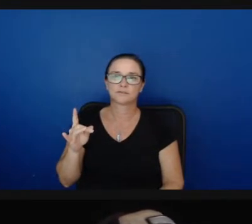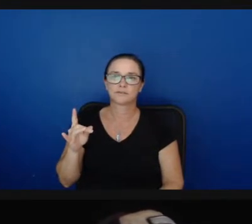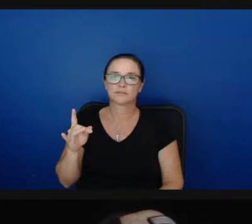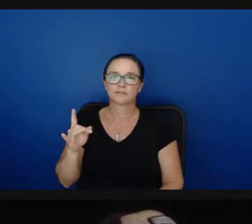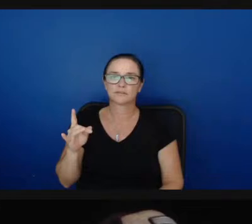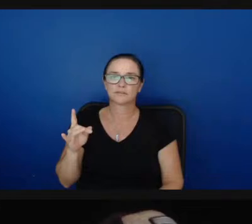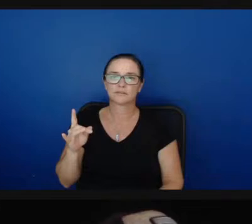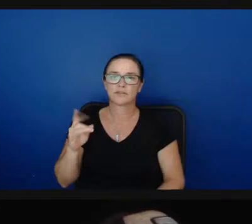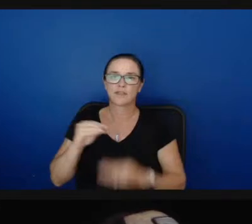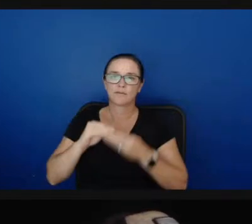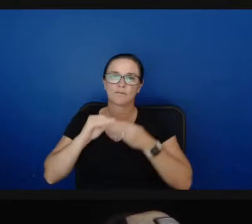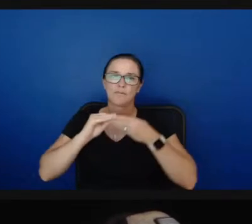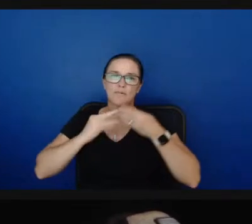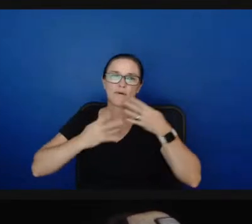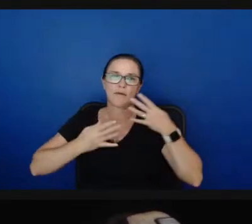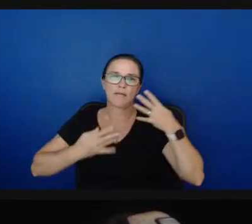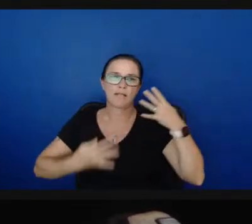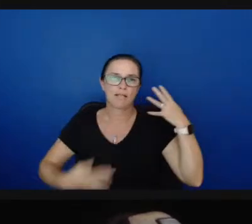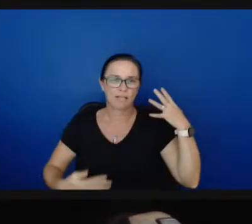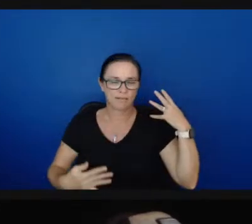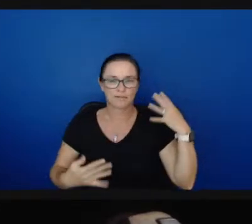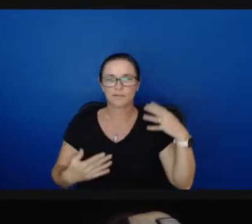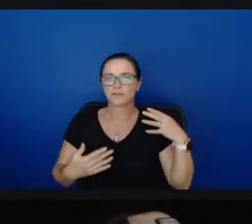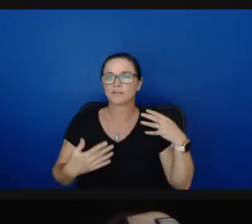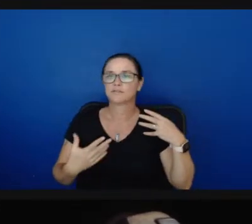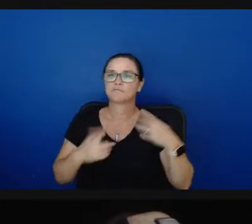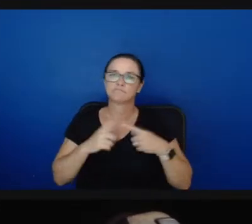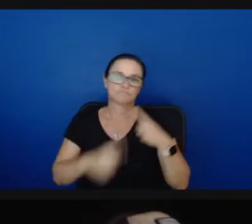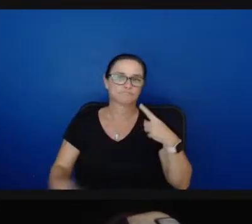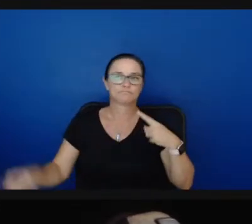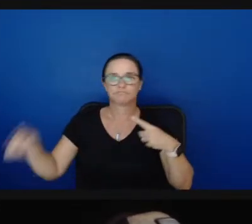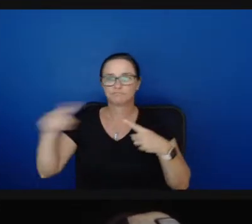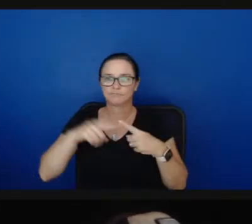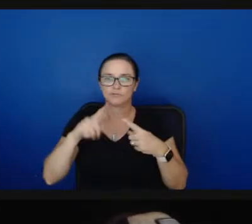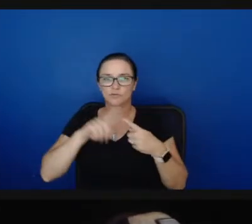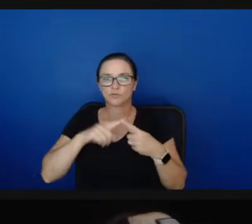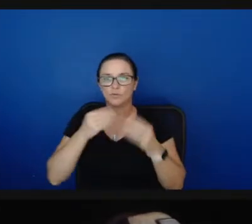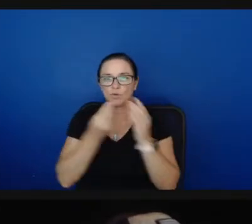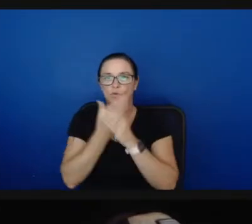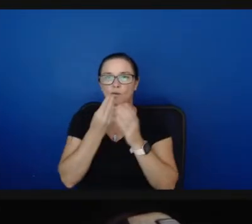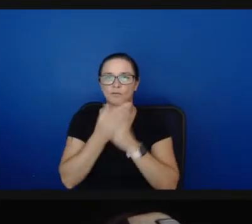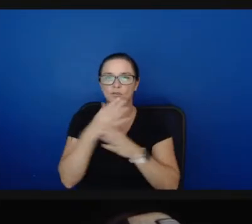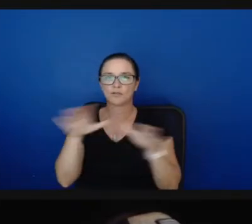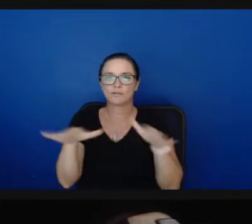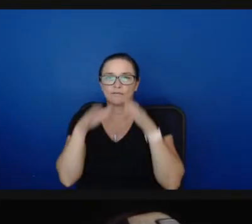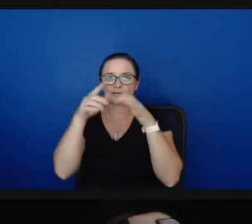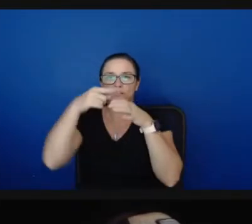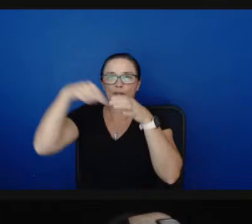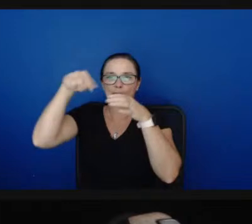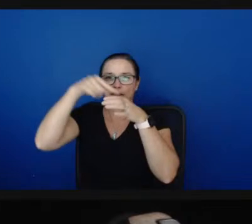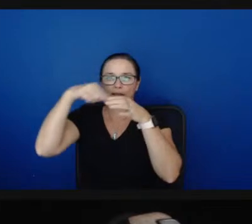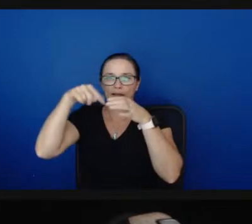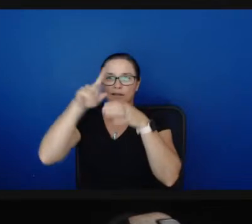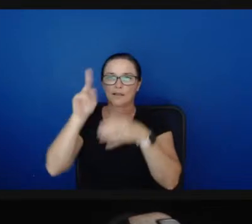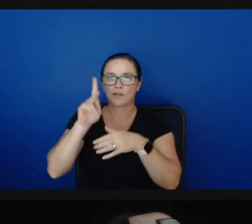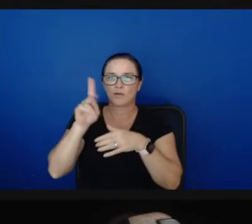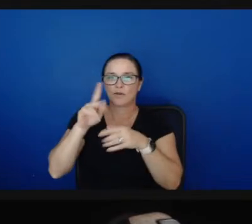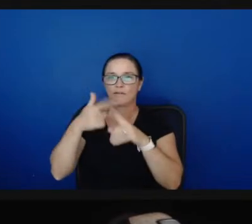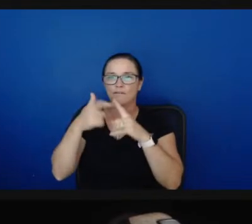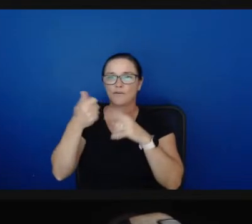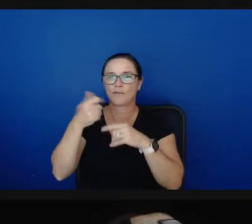And all that comes back around. Eruptions at the summit of Kilauea in the